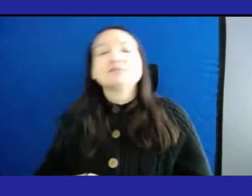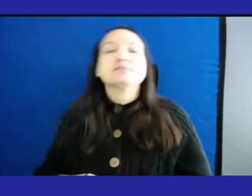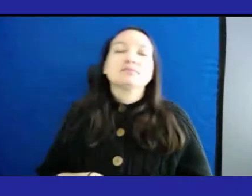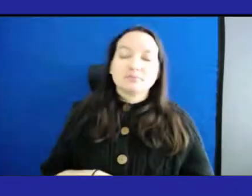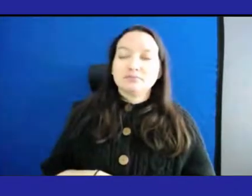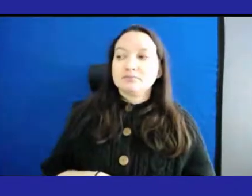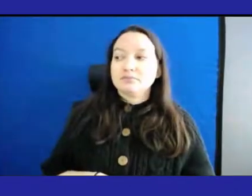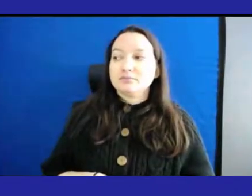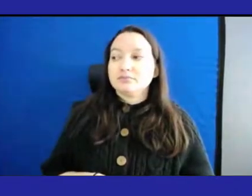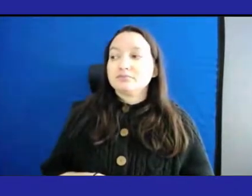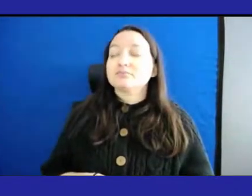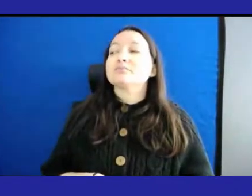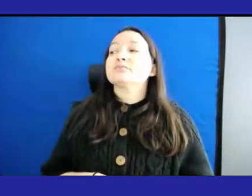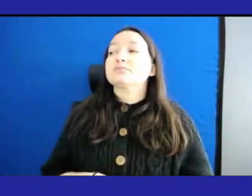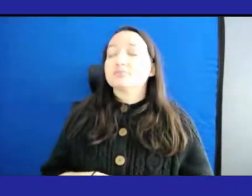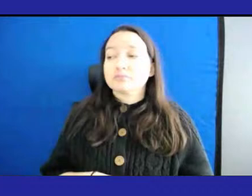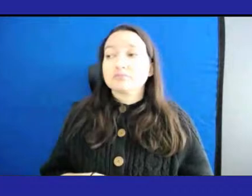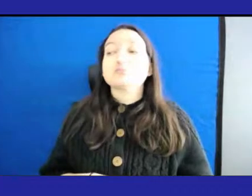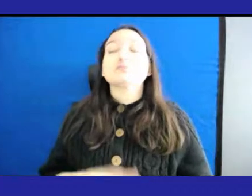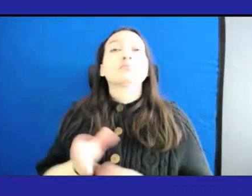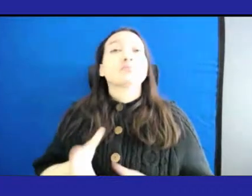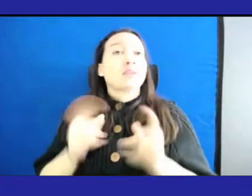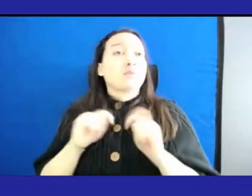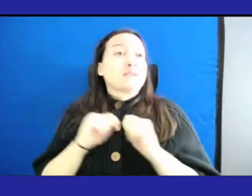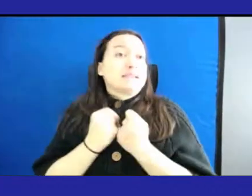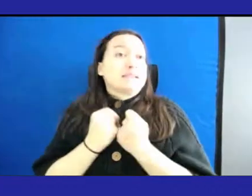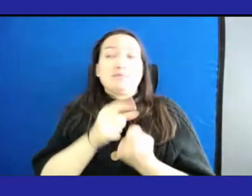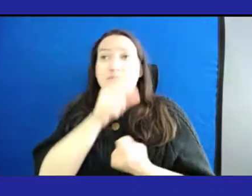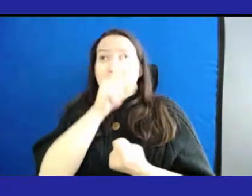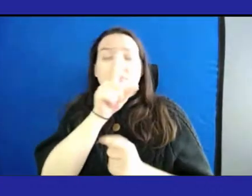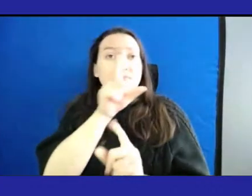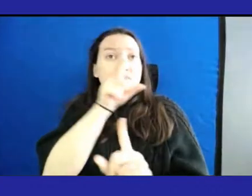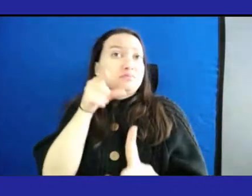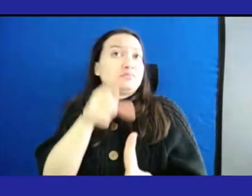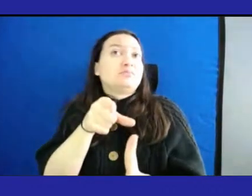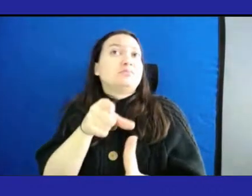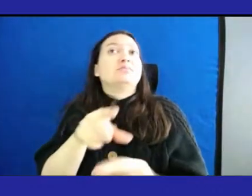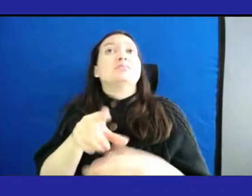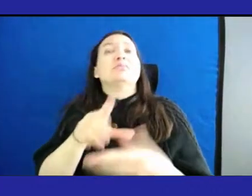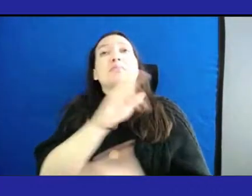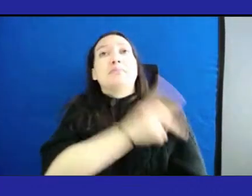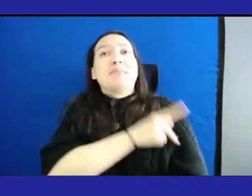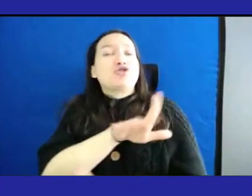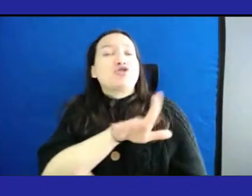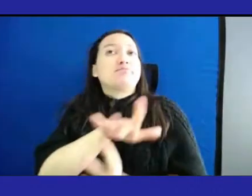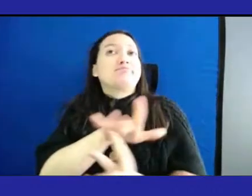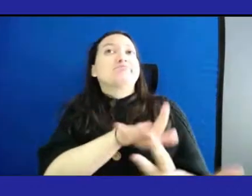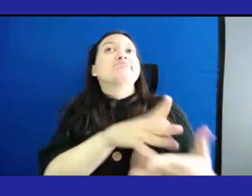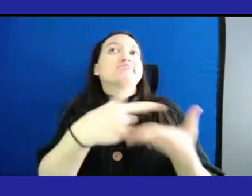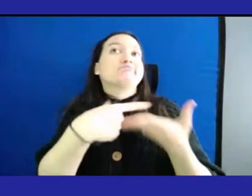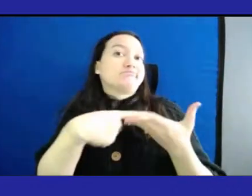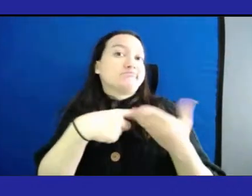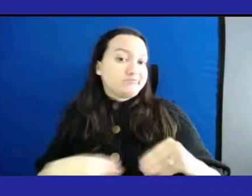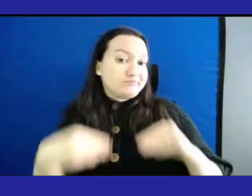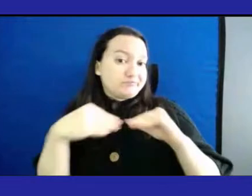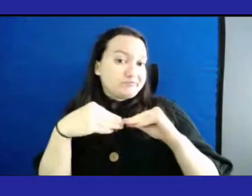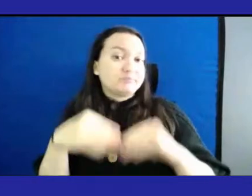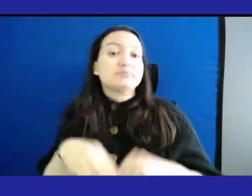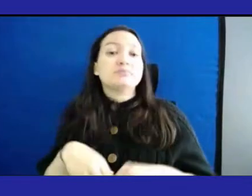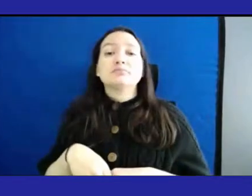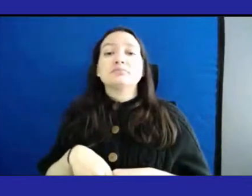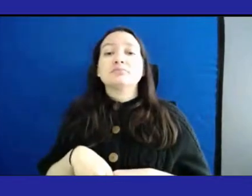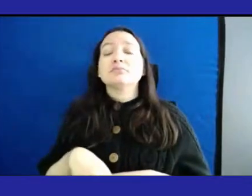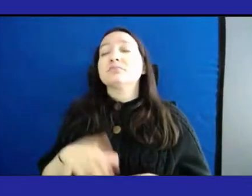it allows our teams to really have targeted patient outreach, and I'll talk a little bit more about that. We have a Treat to